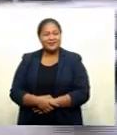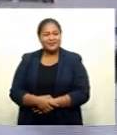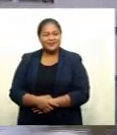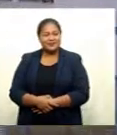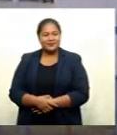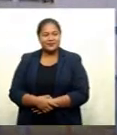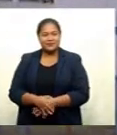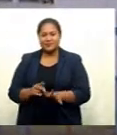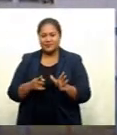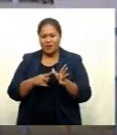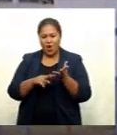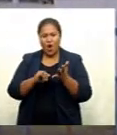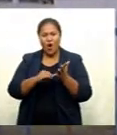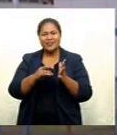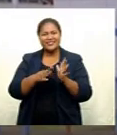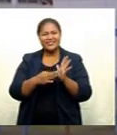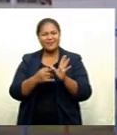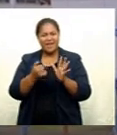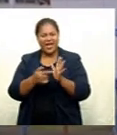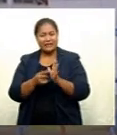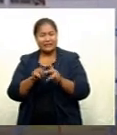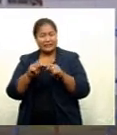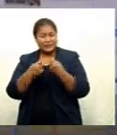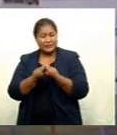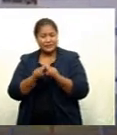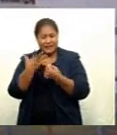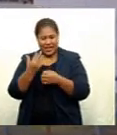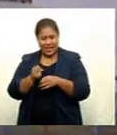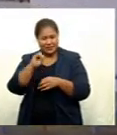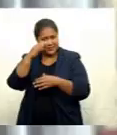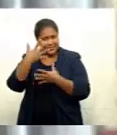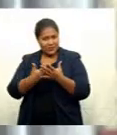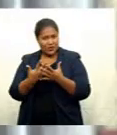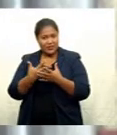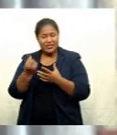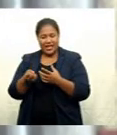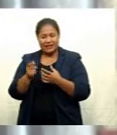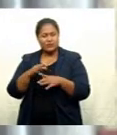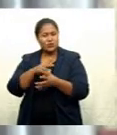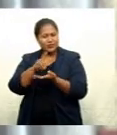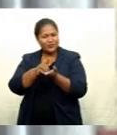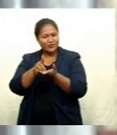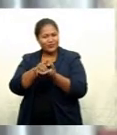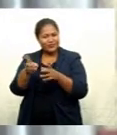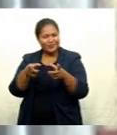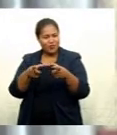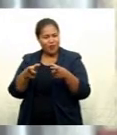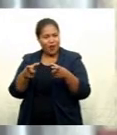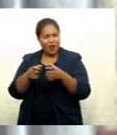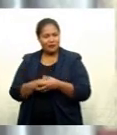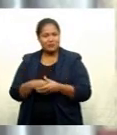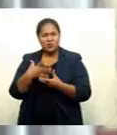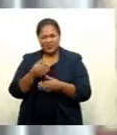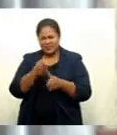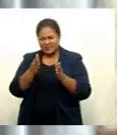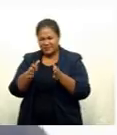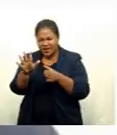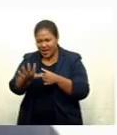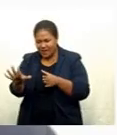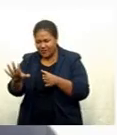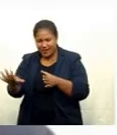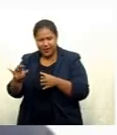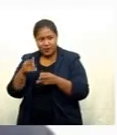The AusMet team consists of specialists with vast experience in infectious disease control. Specific areas that we'll be looking at